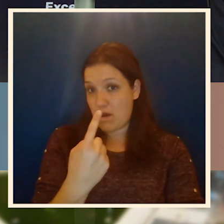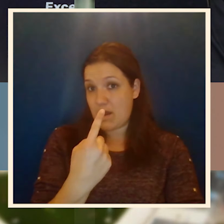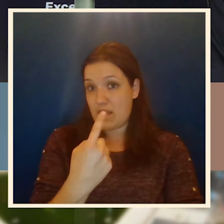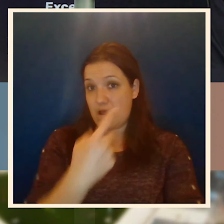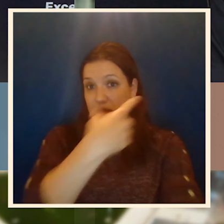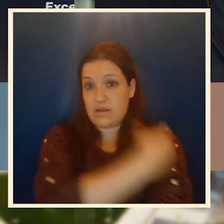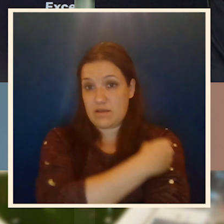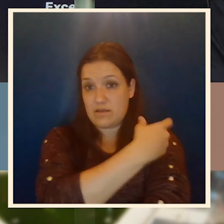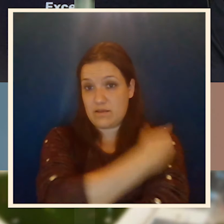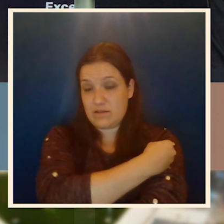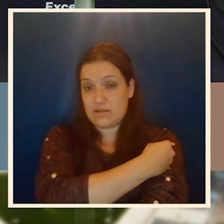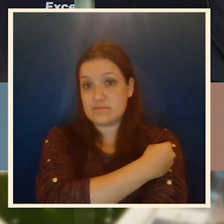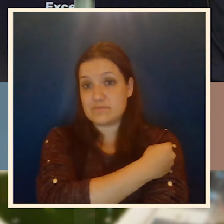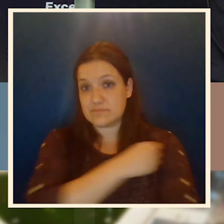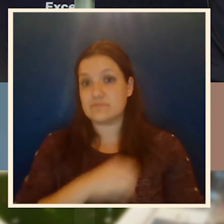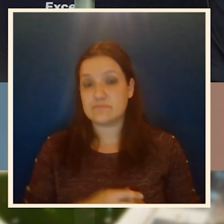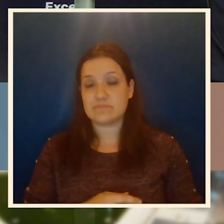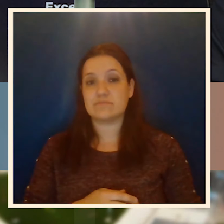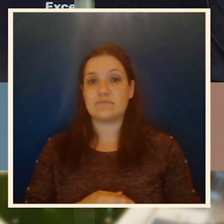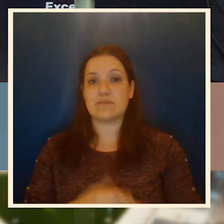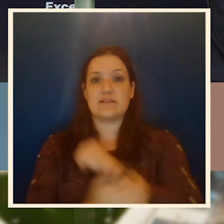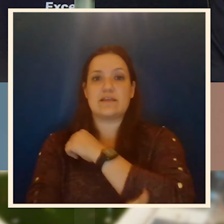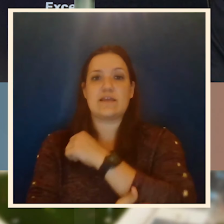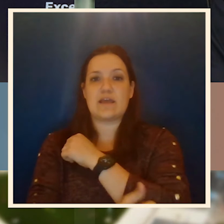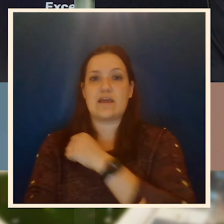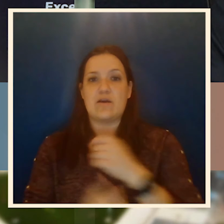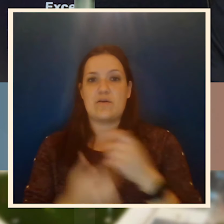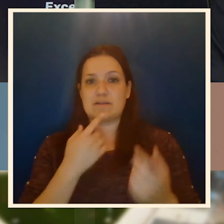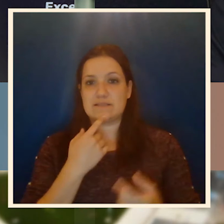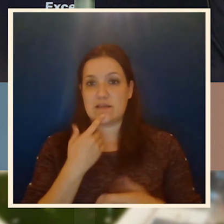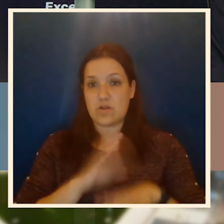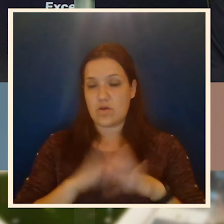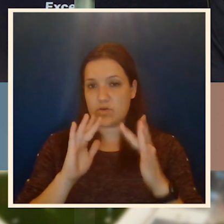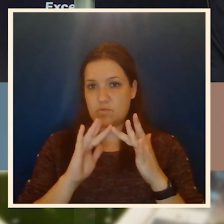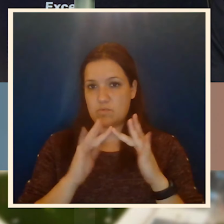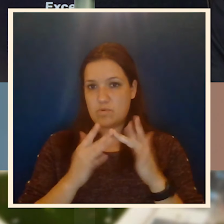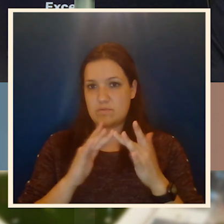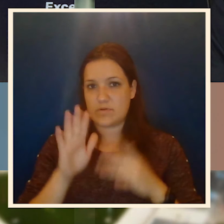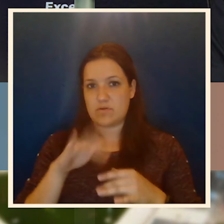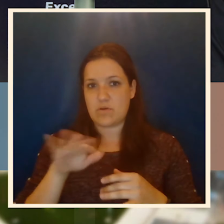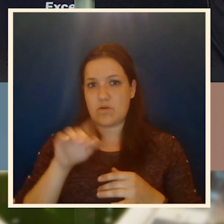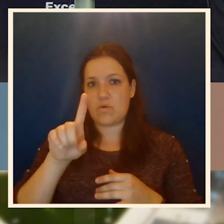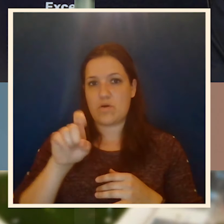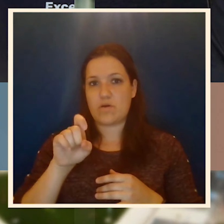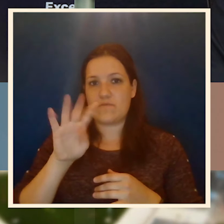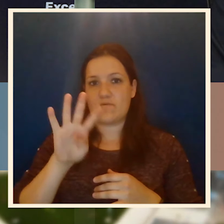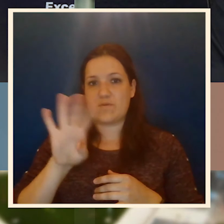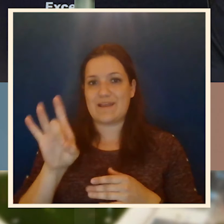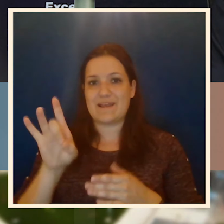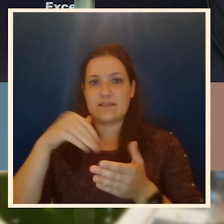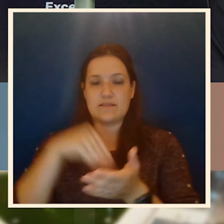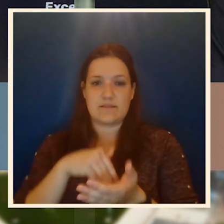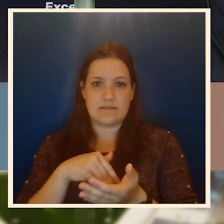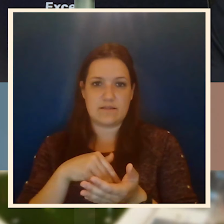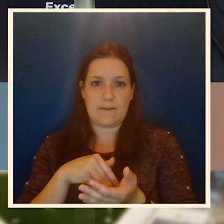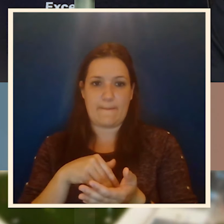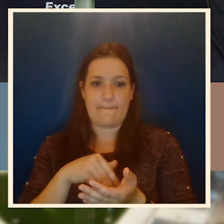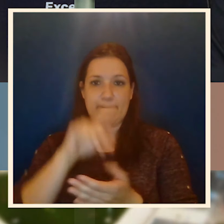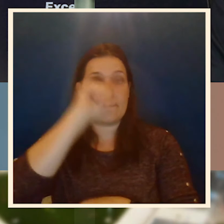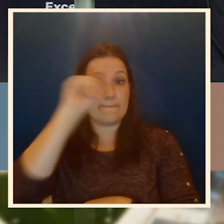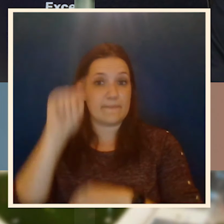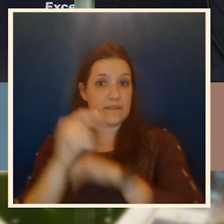177,000 Tulare County residents that now have received at least one dose of the vaccine. The county reports today